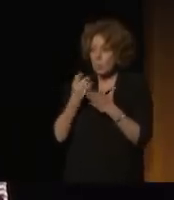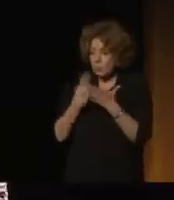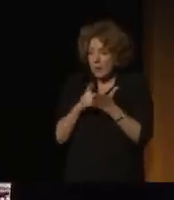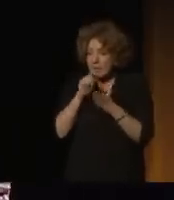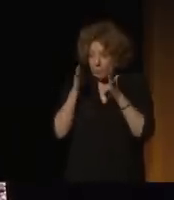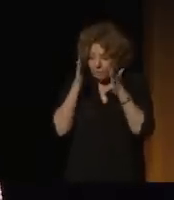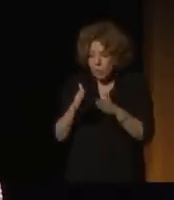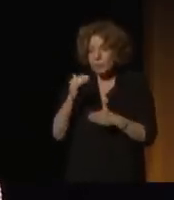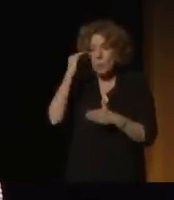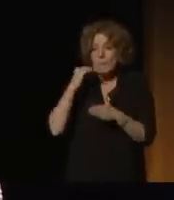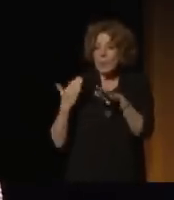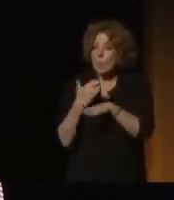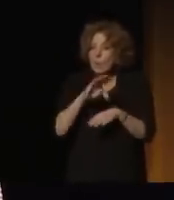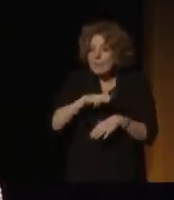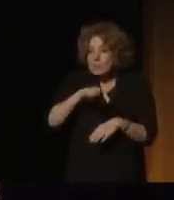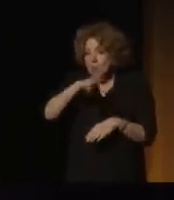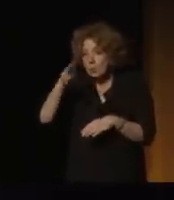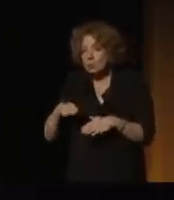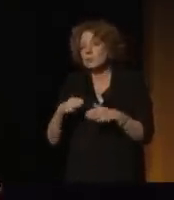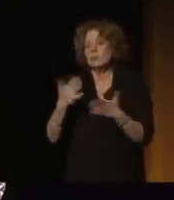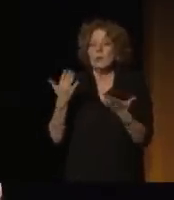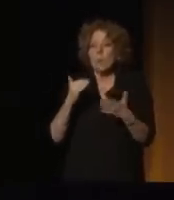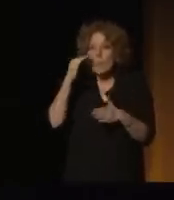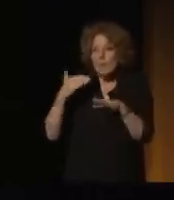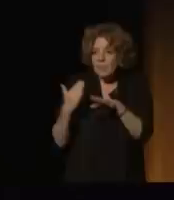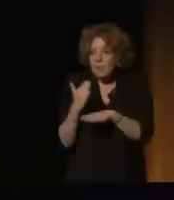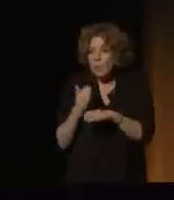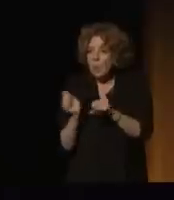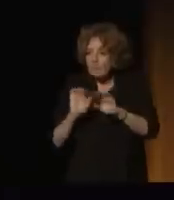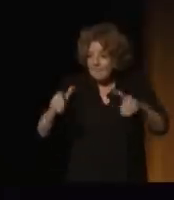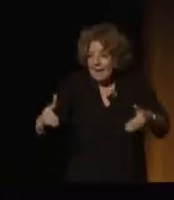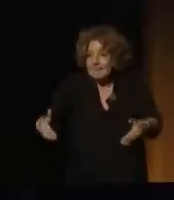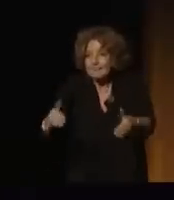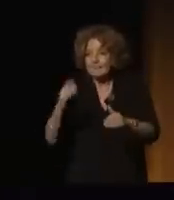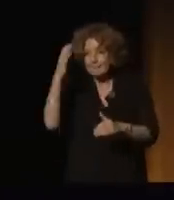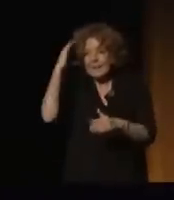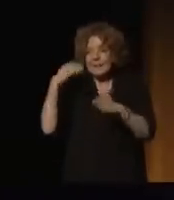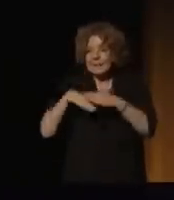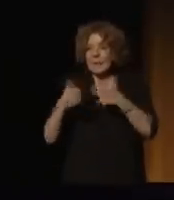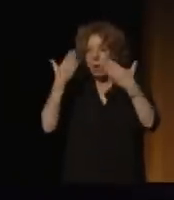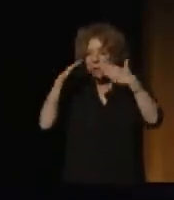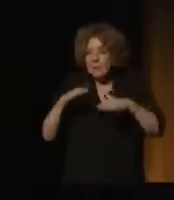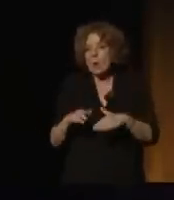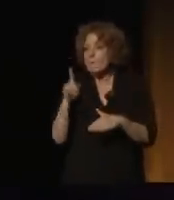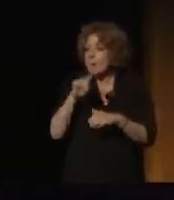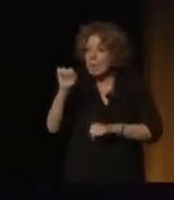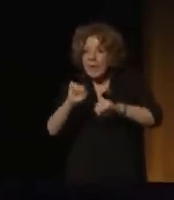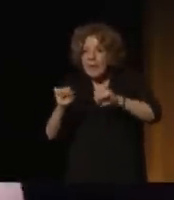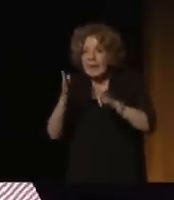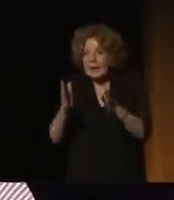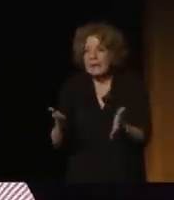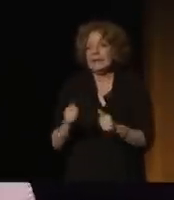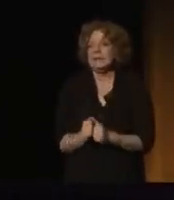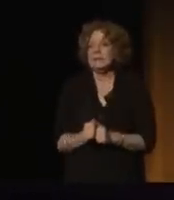work in factories, women who make beds in hotels, who are the slaves of the janitor on that floor,